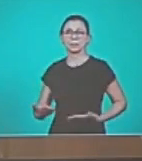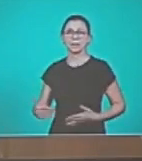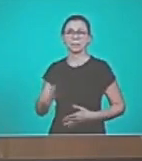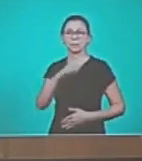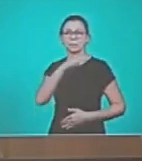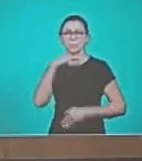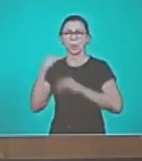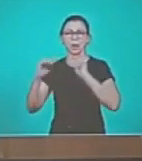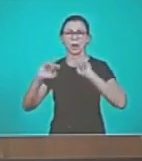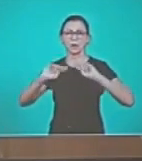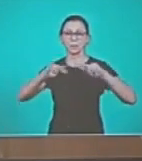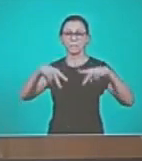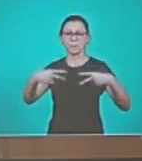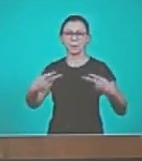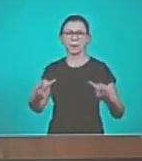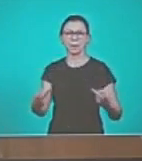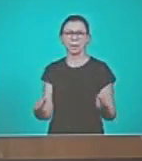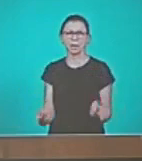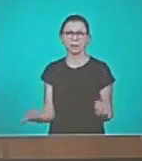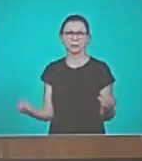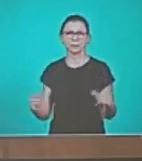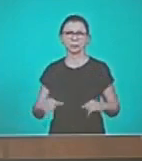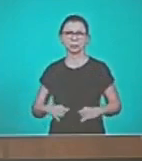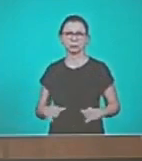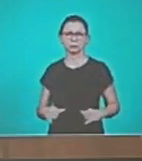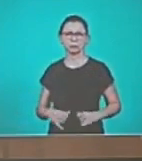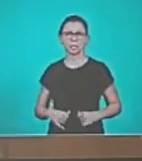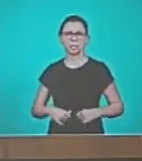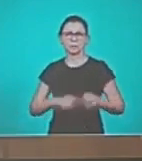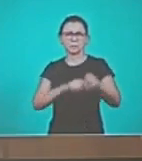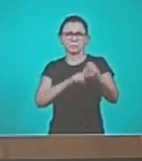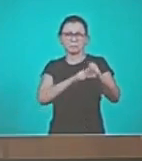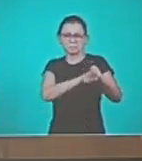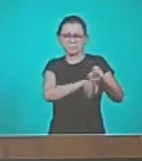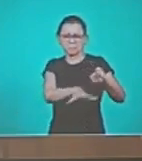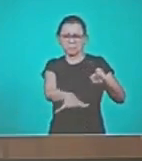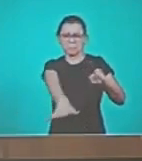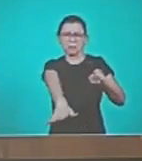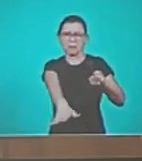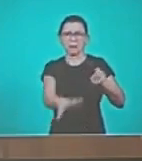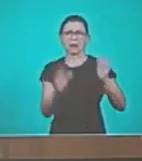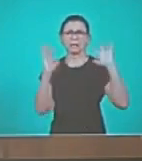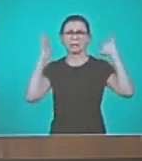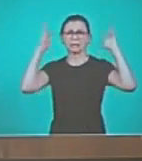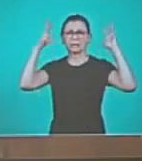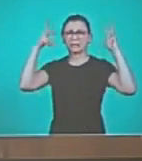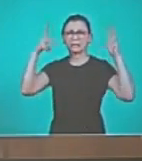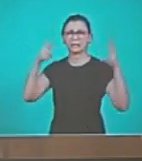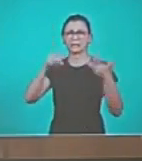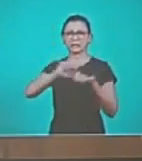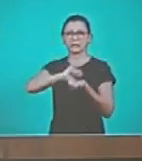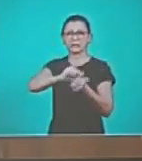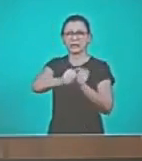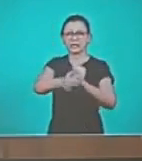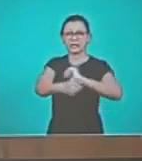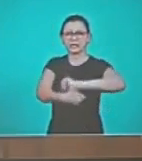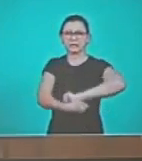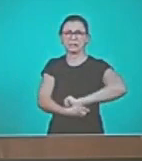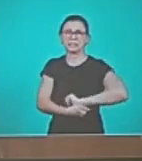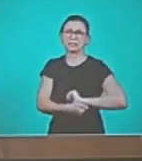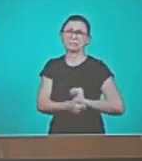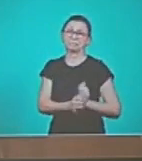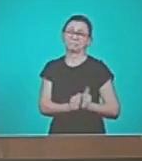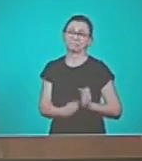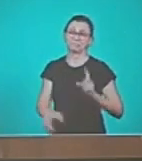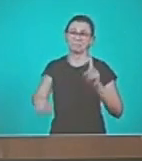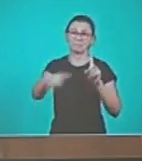that ended up changing the direction, the doctrinary direction of the primitive church, exposed there.